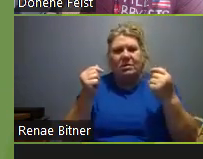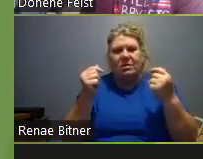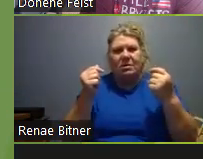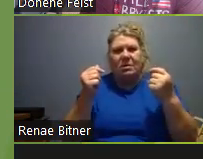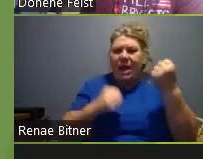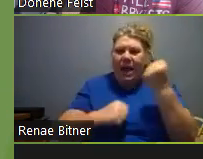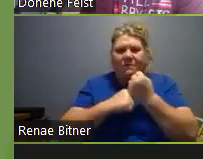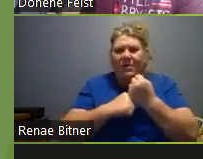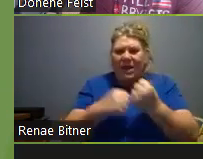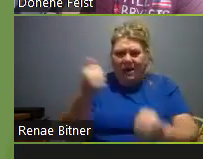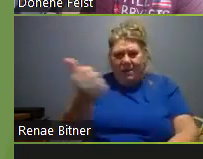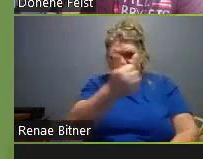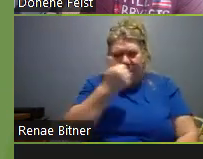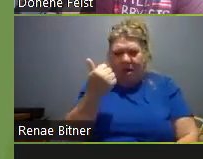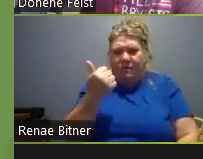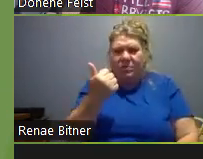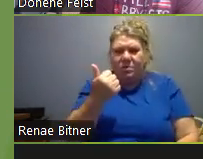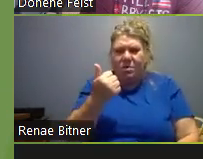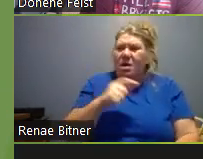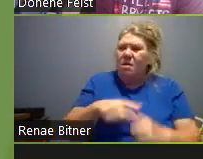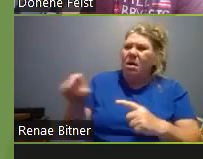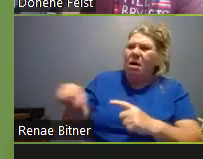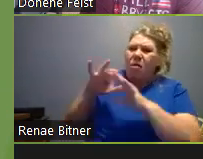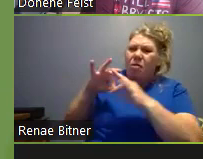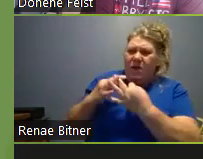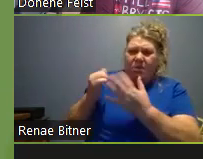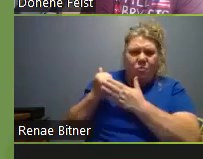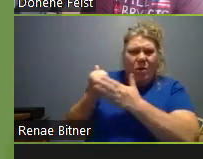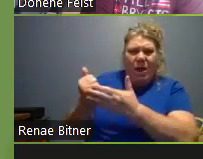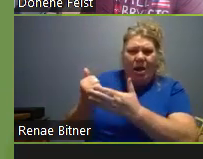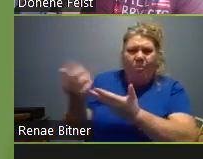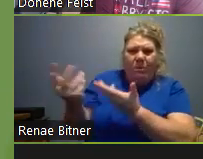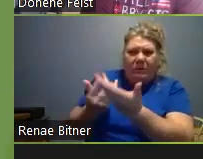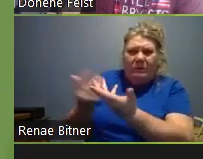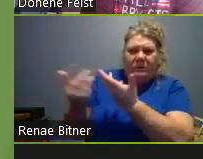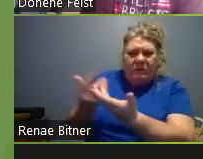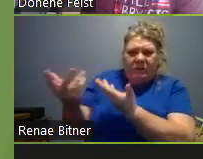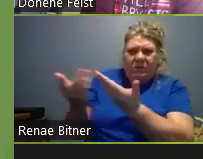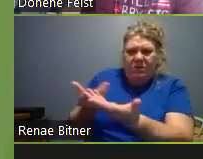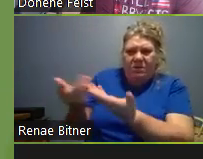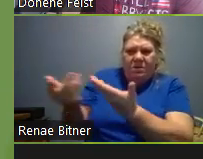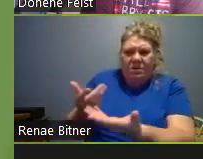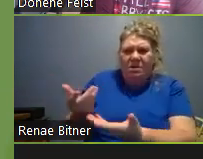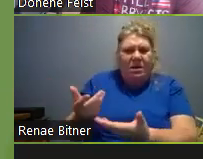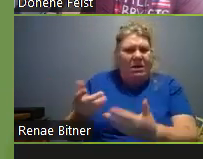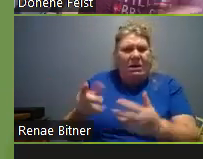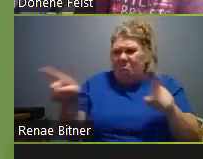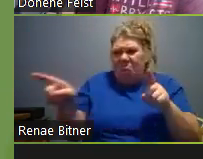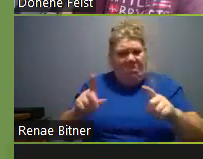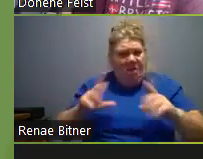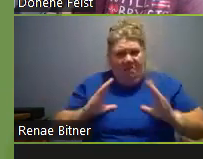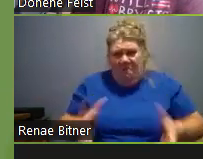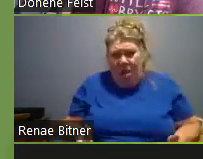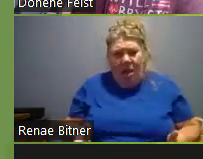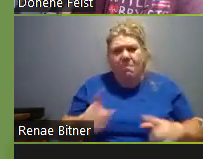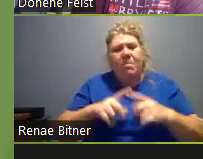advocate on their own. But there are others that we help for, a continued period of time. And either way, it's fine. But I